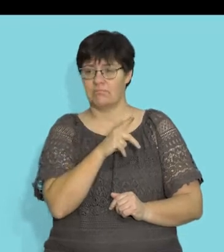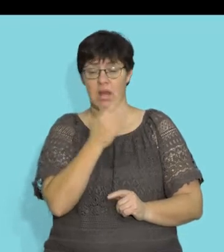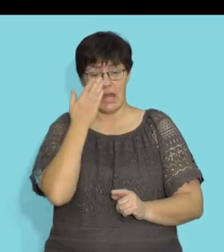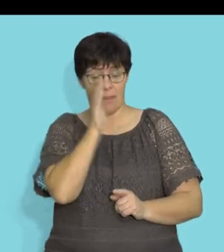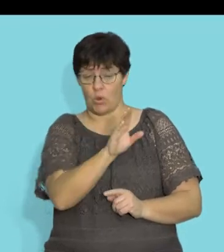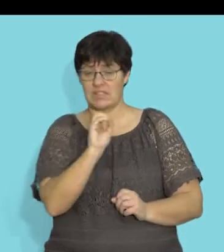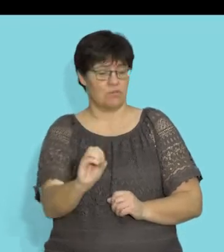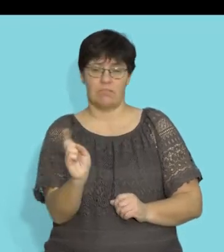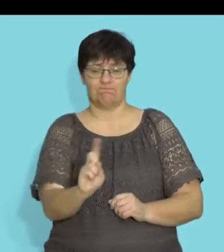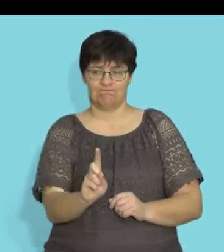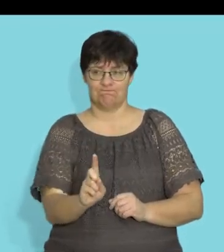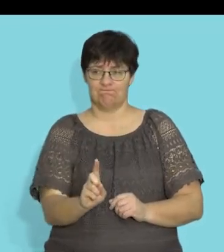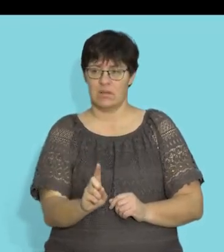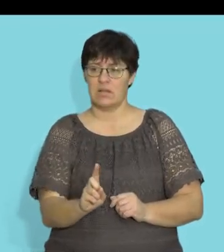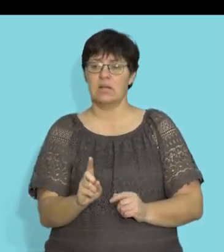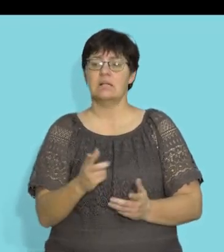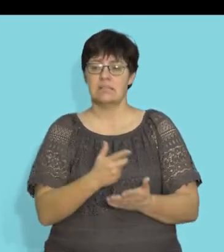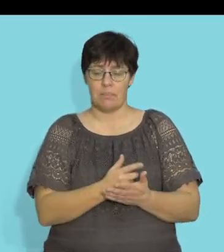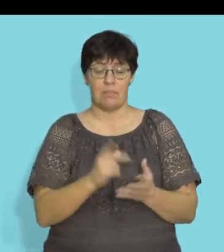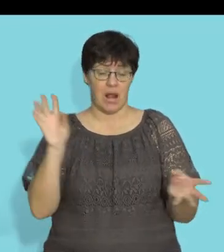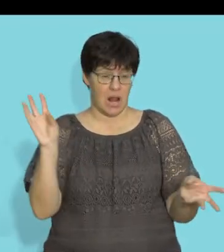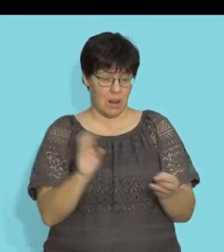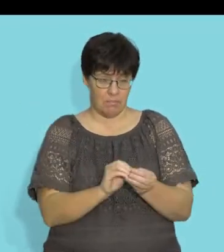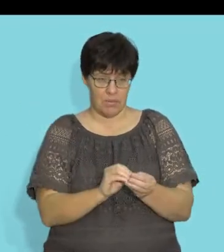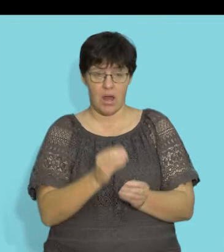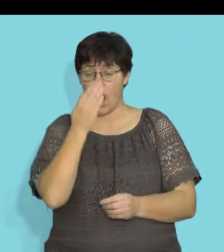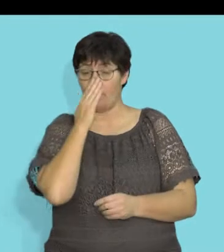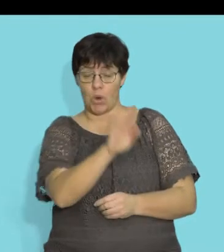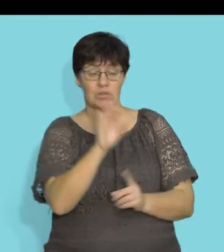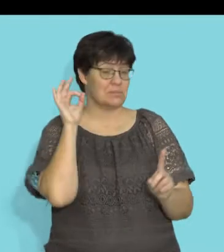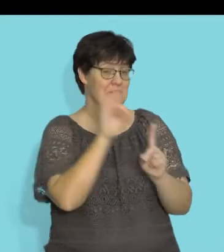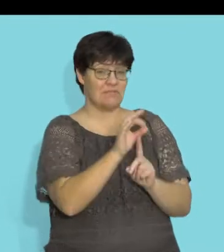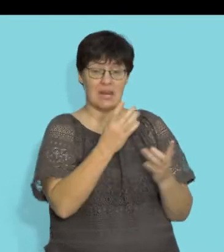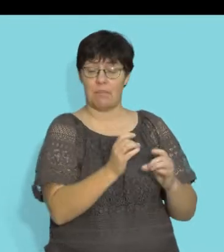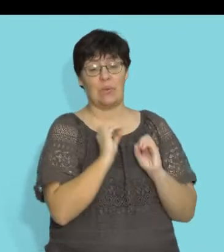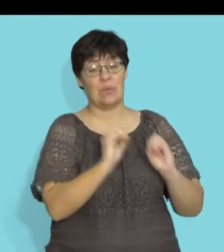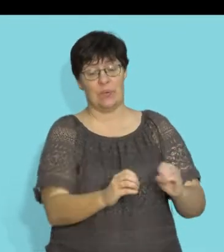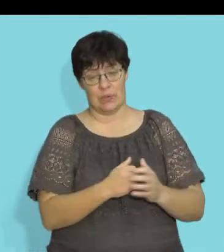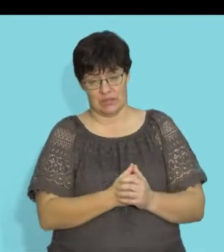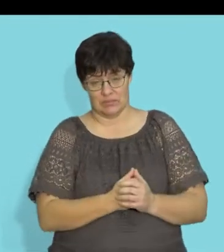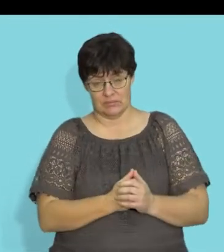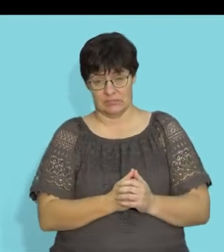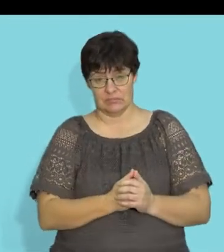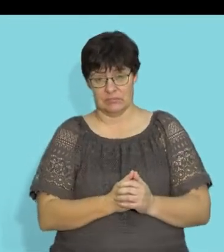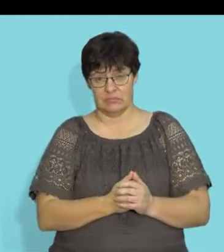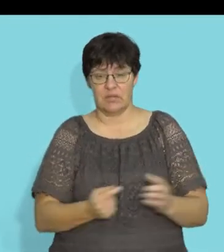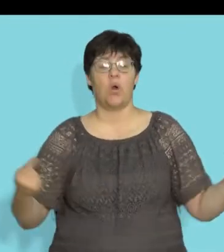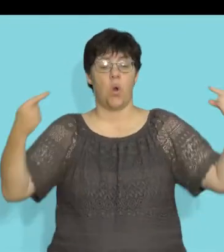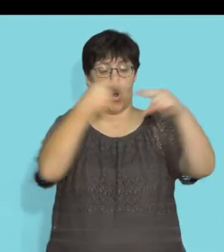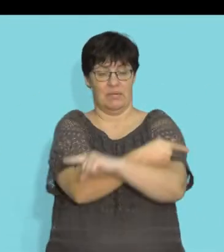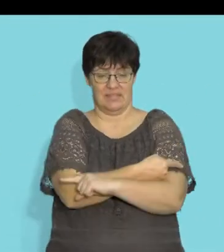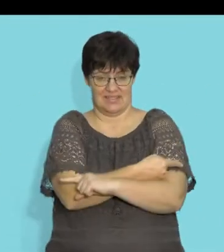not approach 0 and their sum does not approach a specific number. So it's essentially the